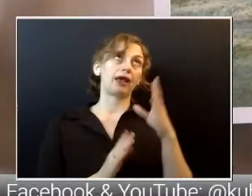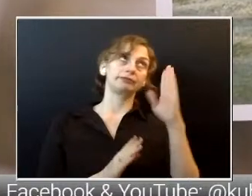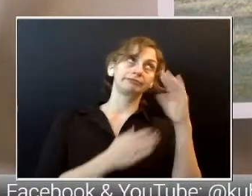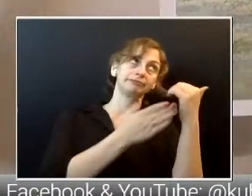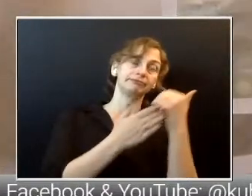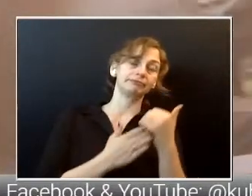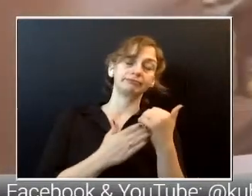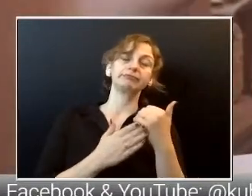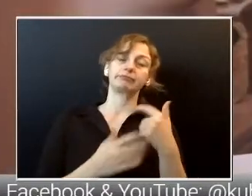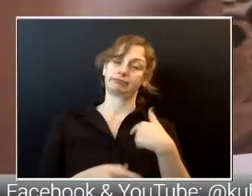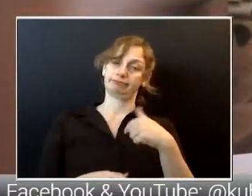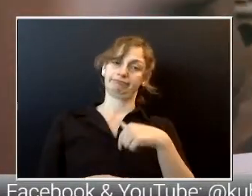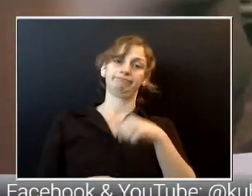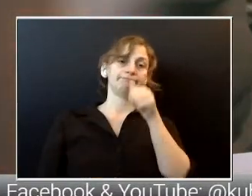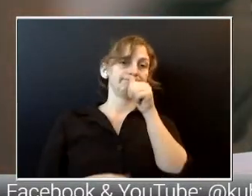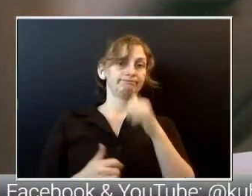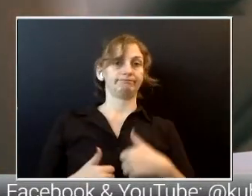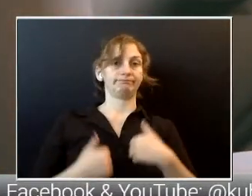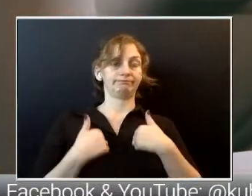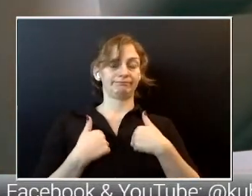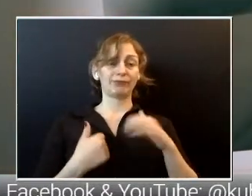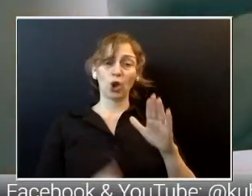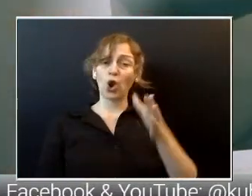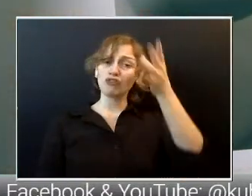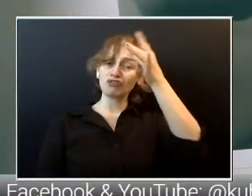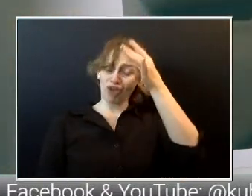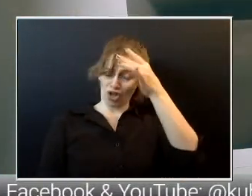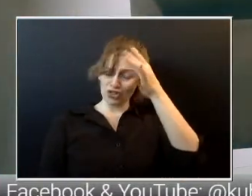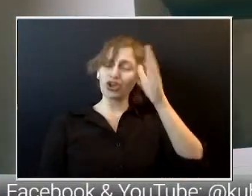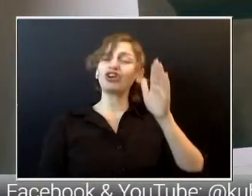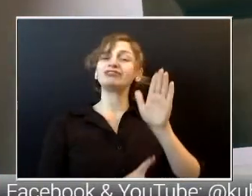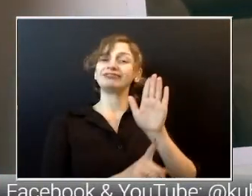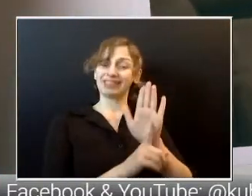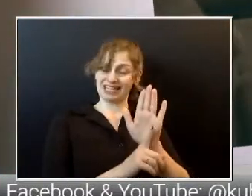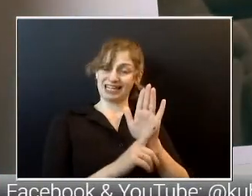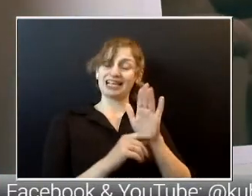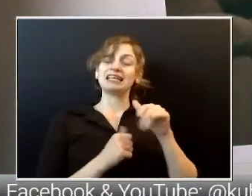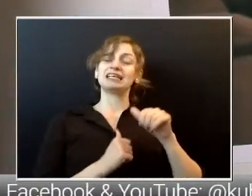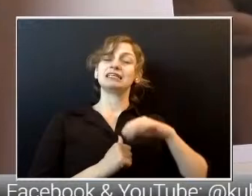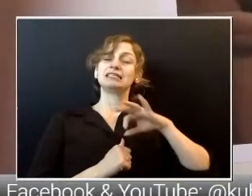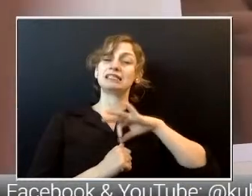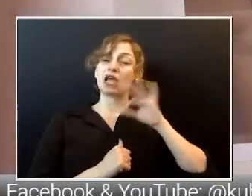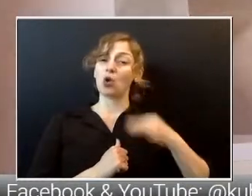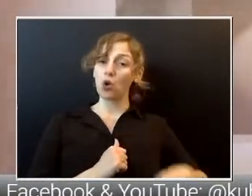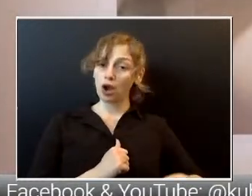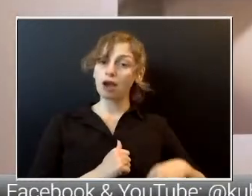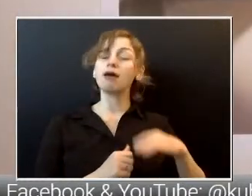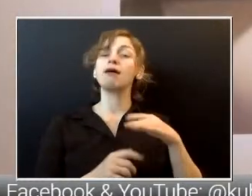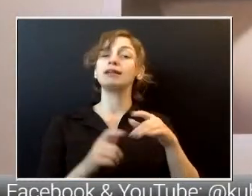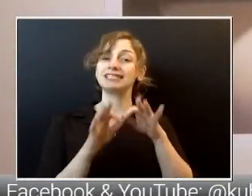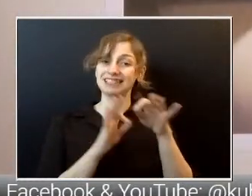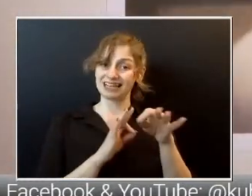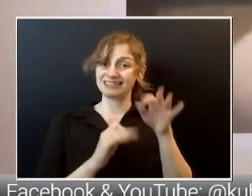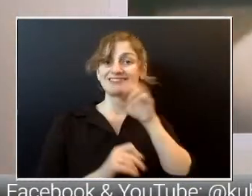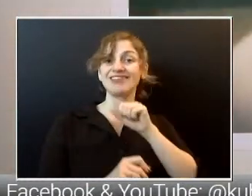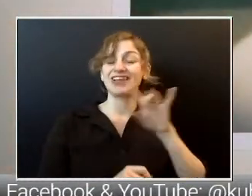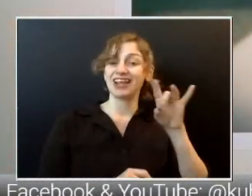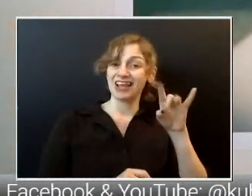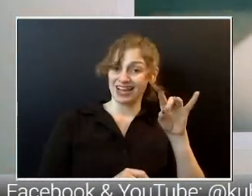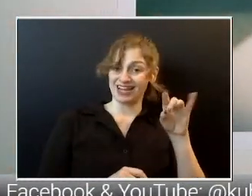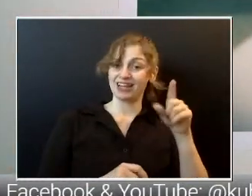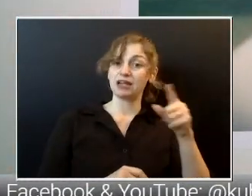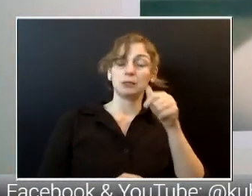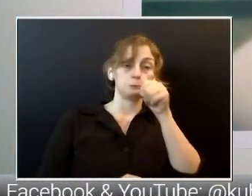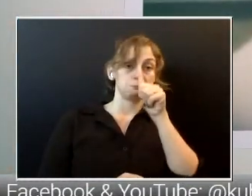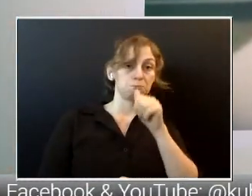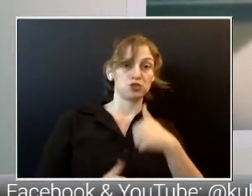was 80. He survived and lived for another 3 years. When Cynthia's dissection occurred, she was just